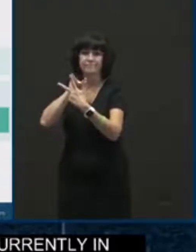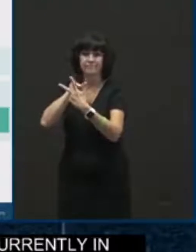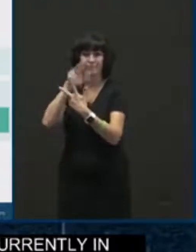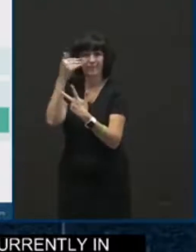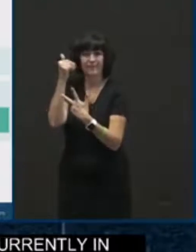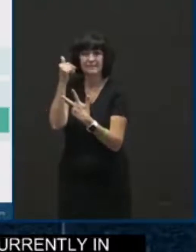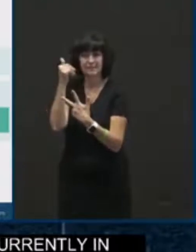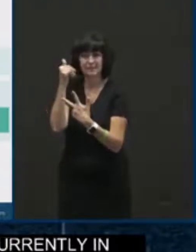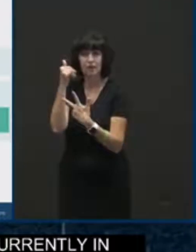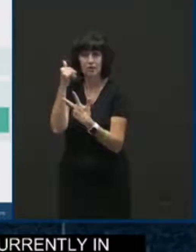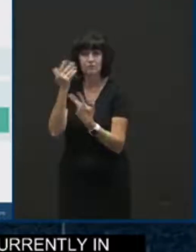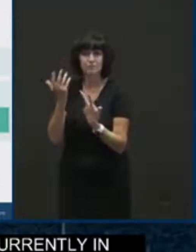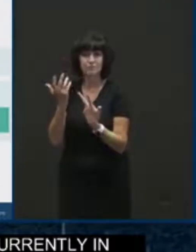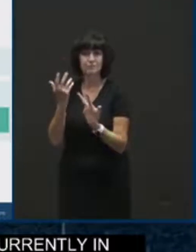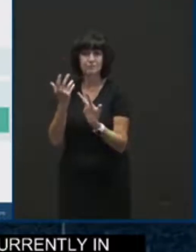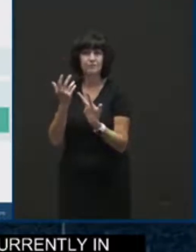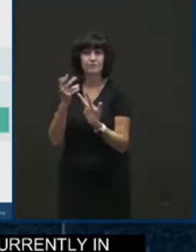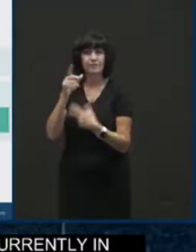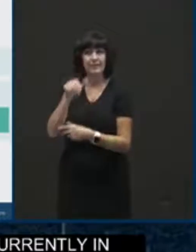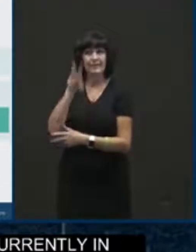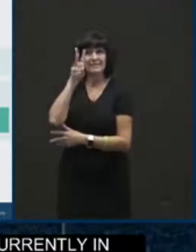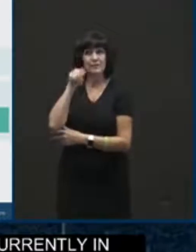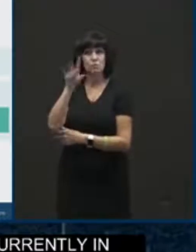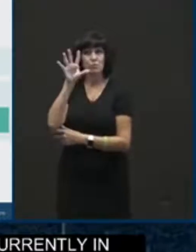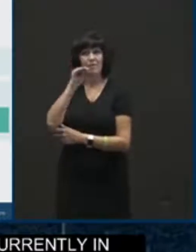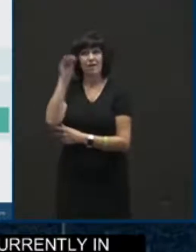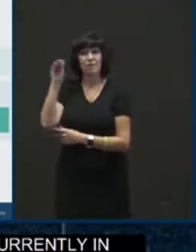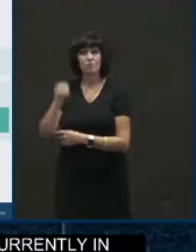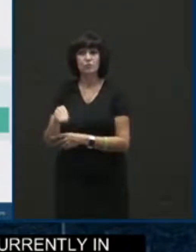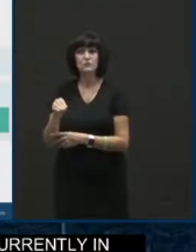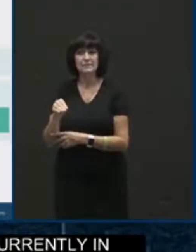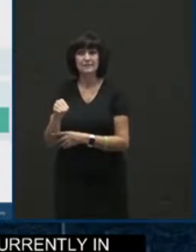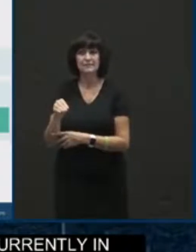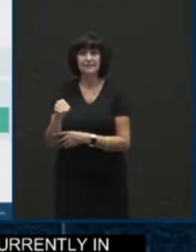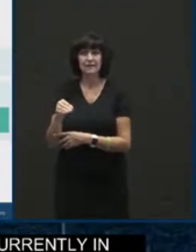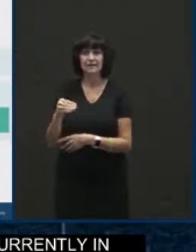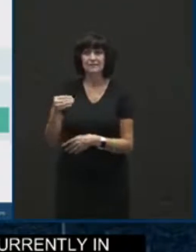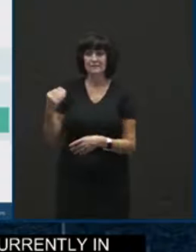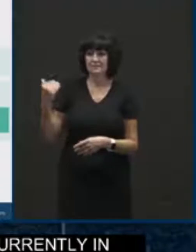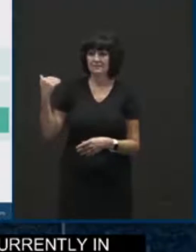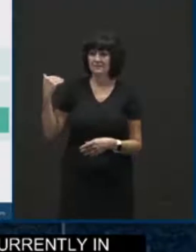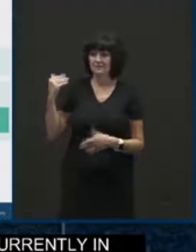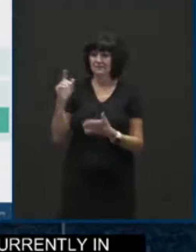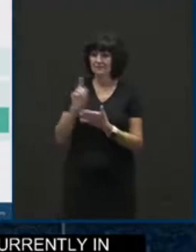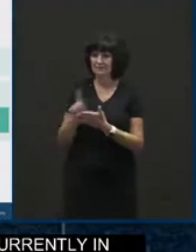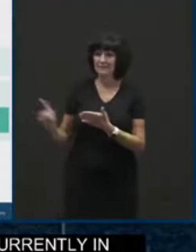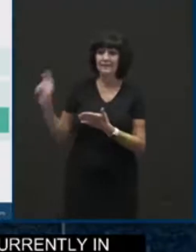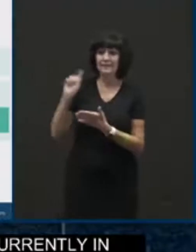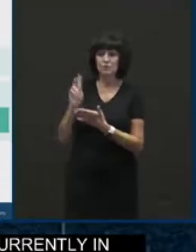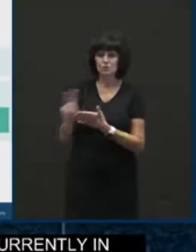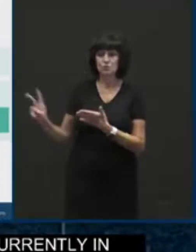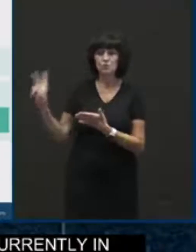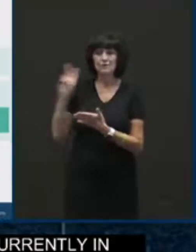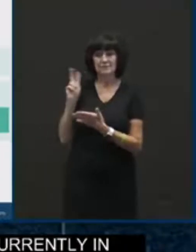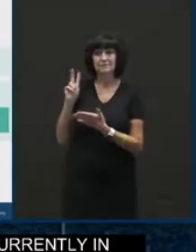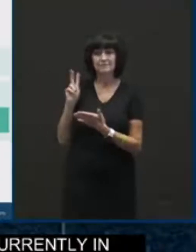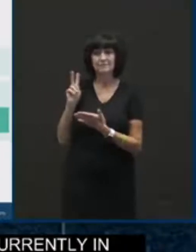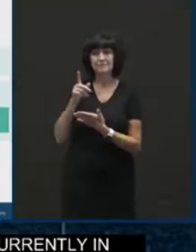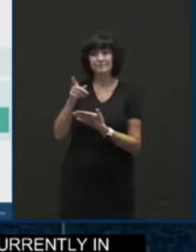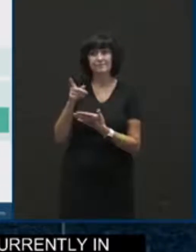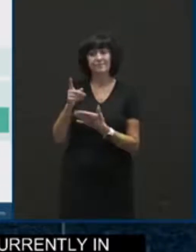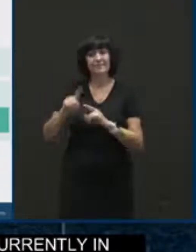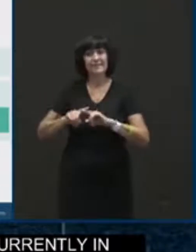6.5% positive. That's a little bit different number than you saw on the data dashboard. It's got a different time lag there